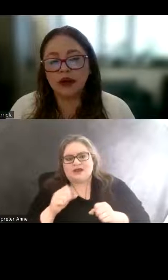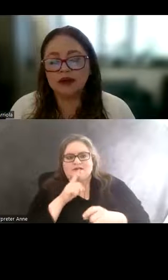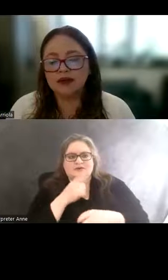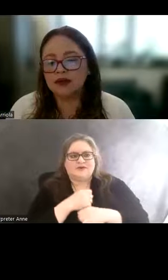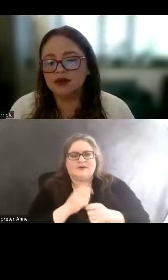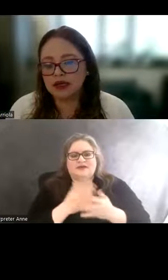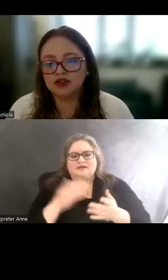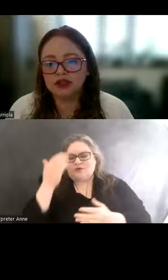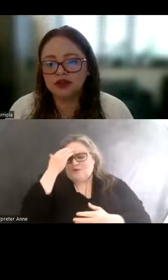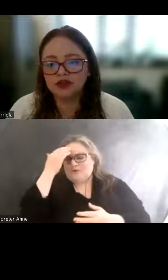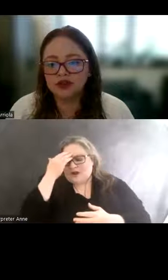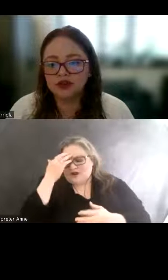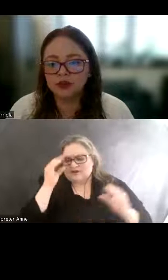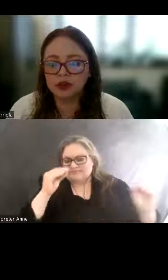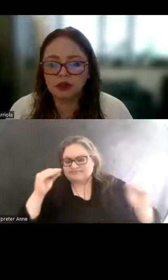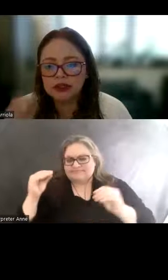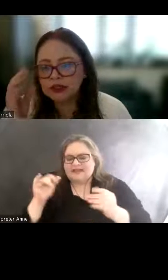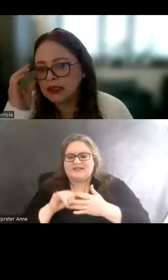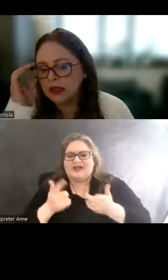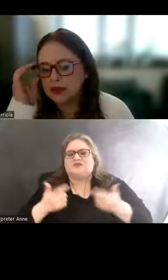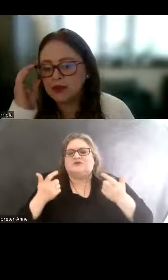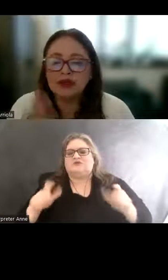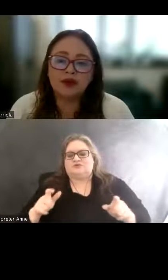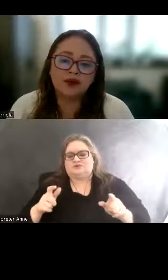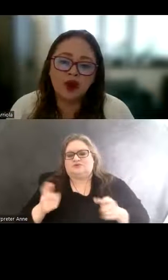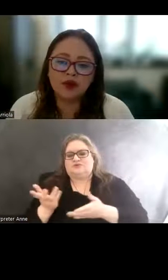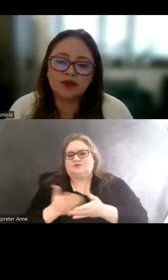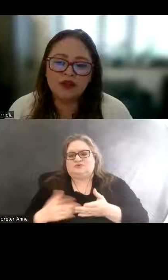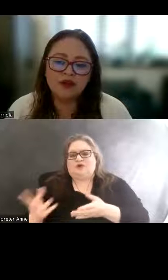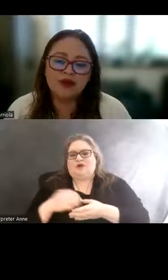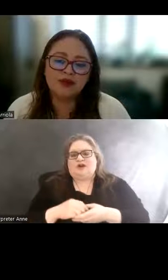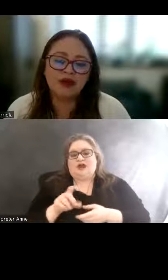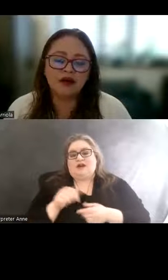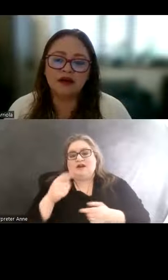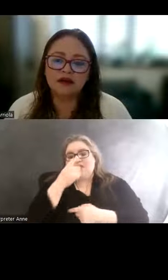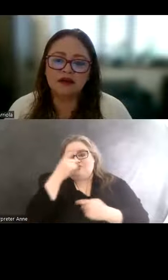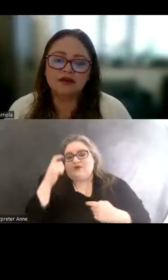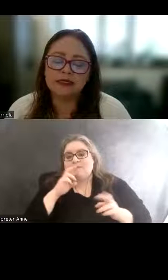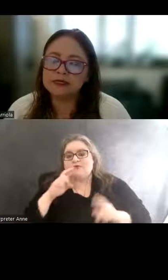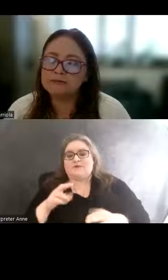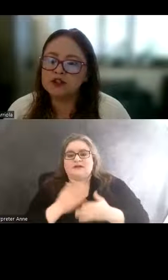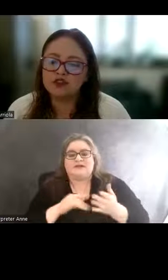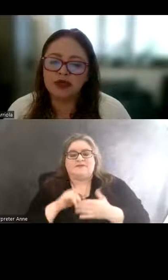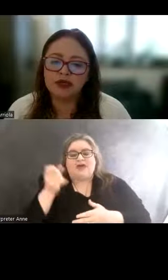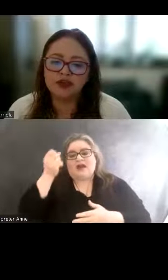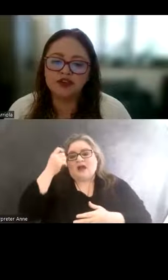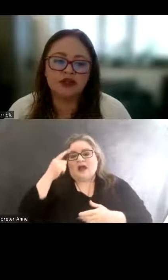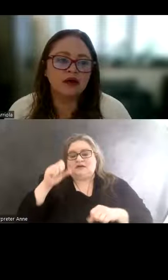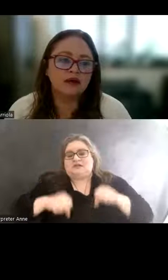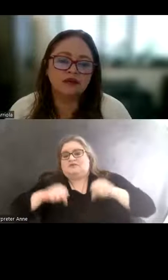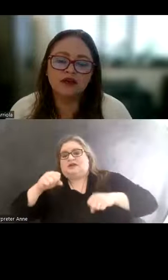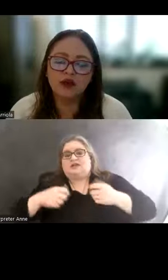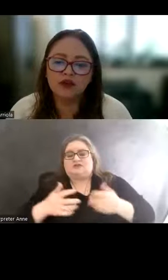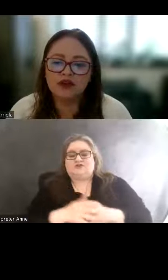that awareness and education is such a huge component. Another trauma response, right, is some of that cognitive